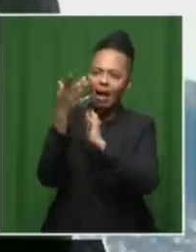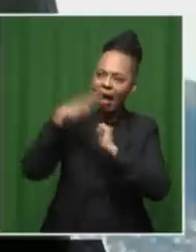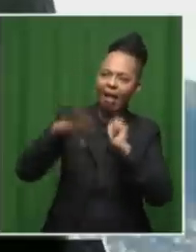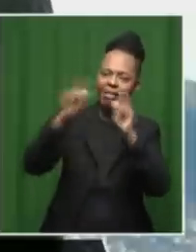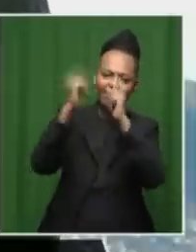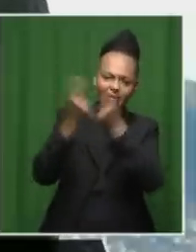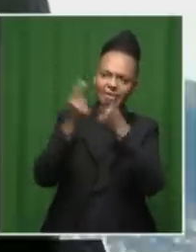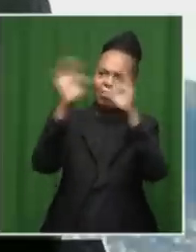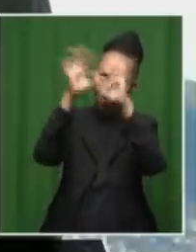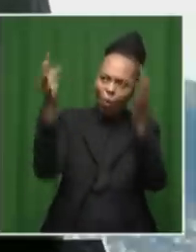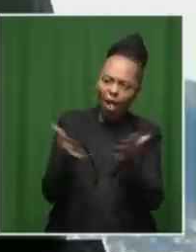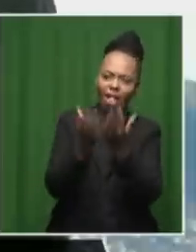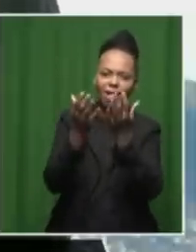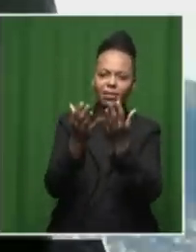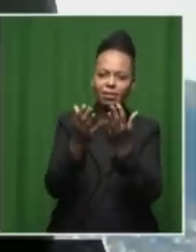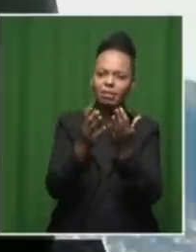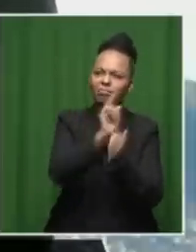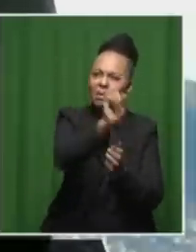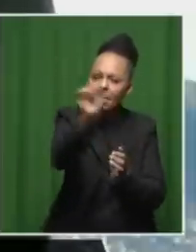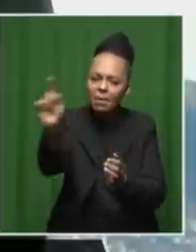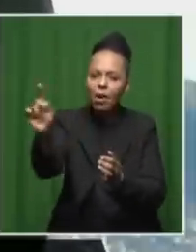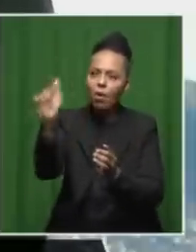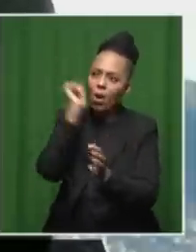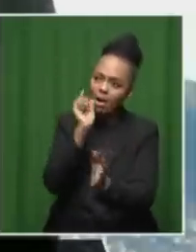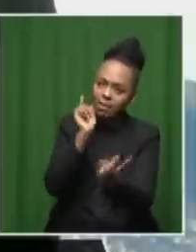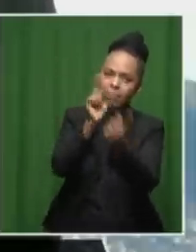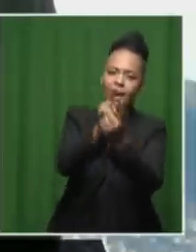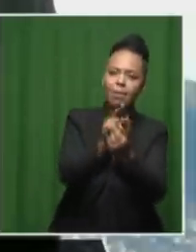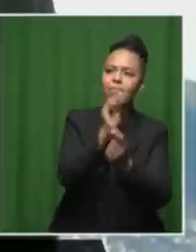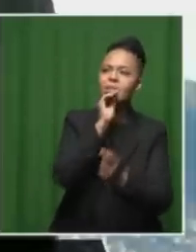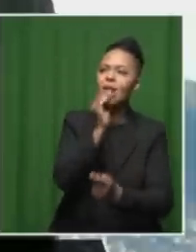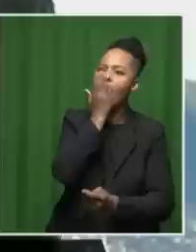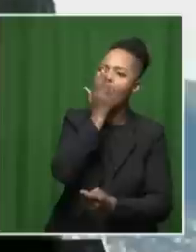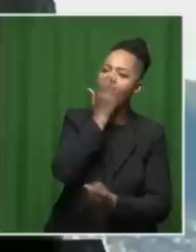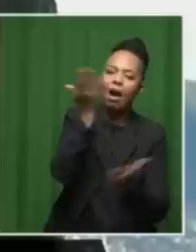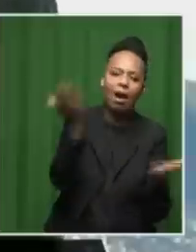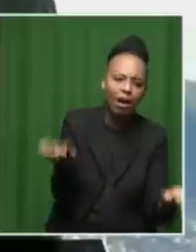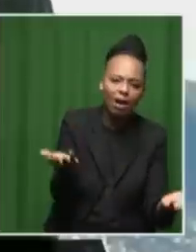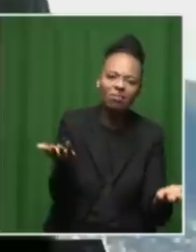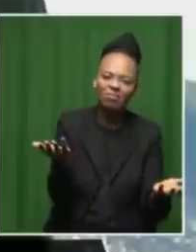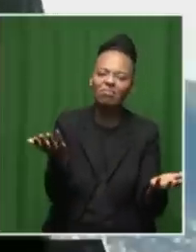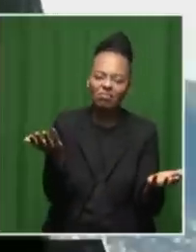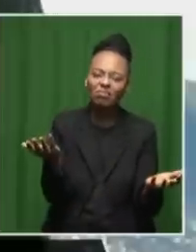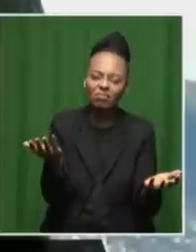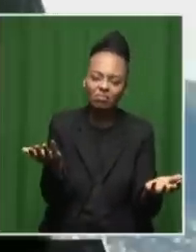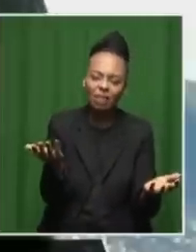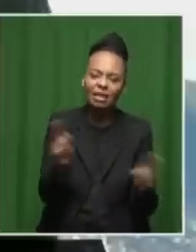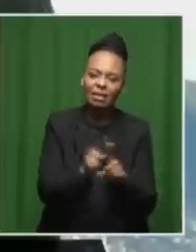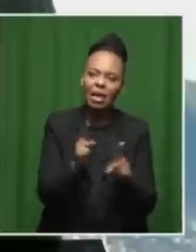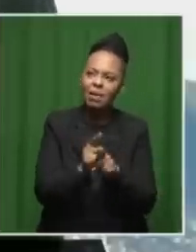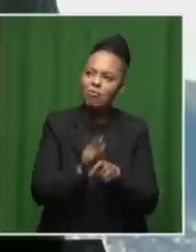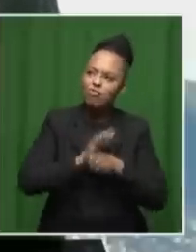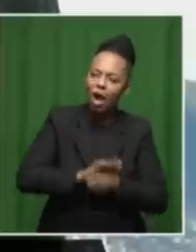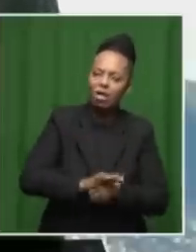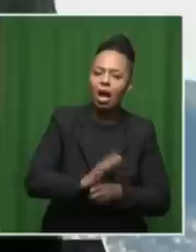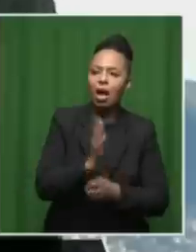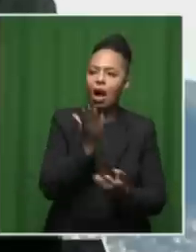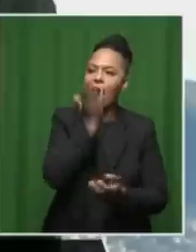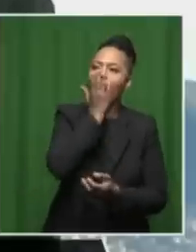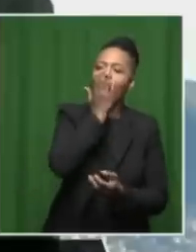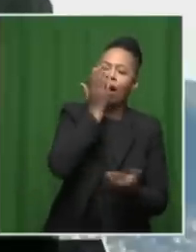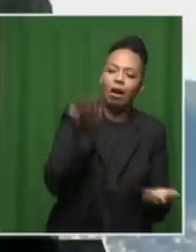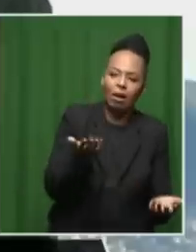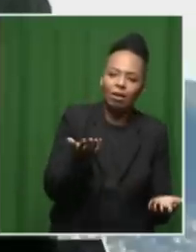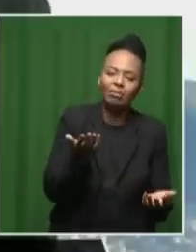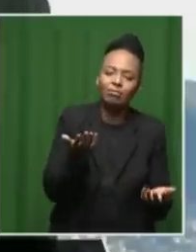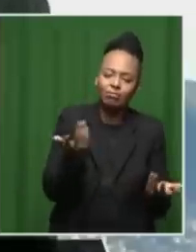athletes. So by the time they meet them at world stage, they're used to them. They're used to the pressure. They're used to the intensity as well. So as many players as we can